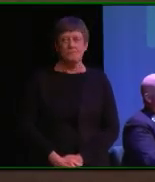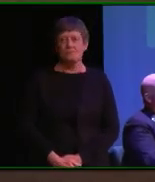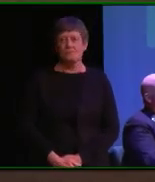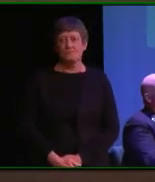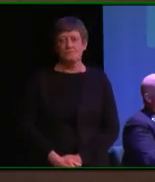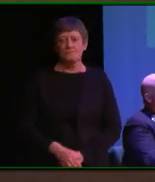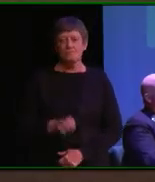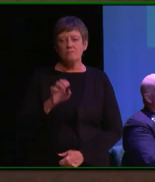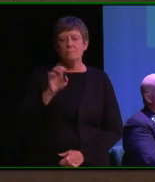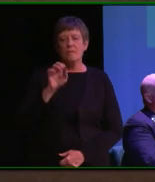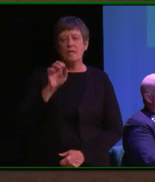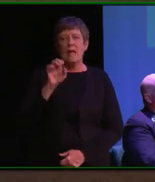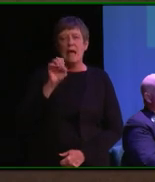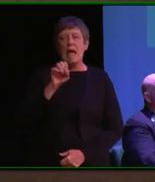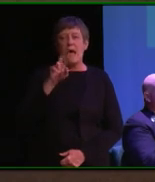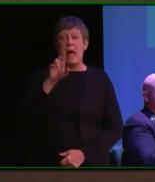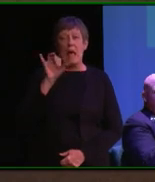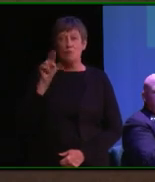Erin Reed.